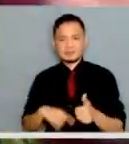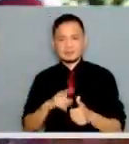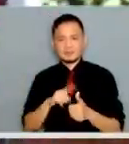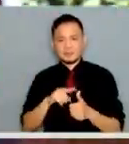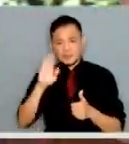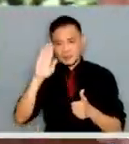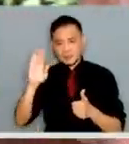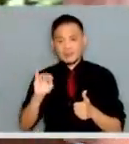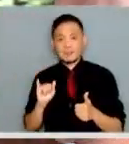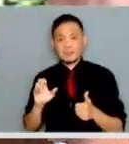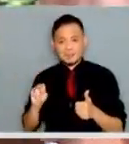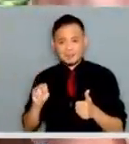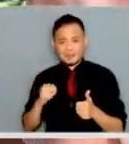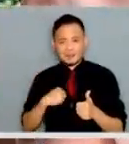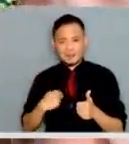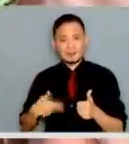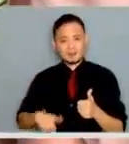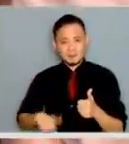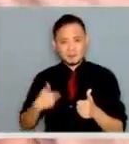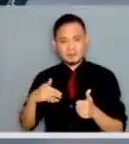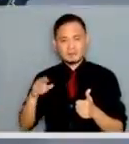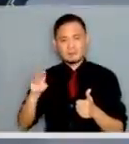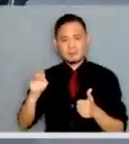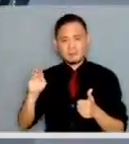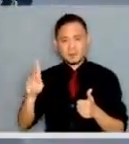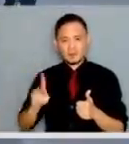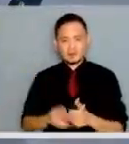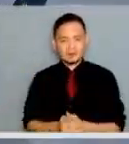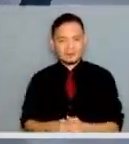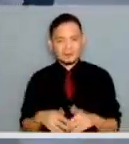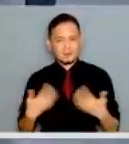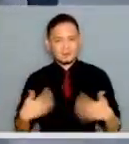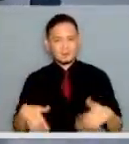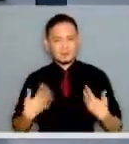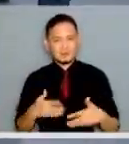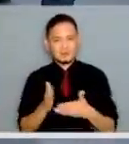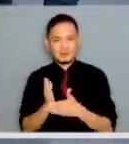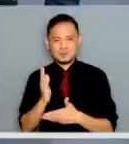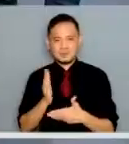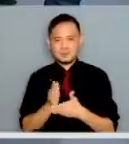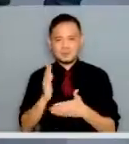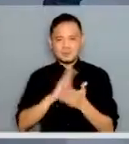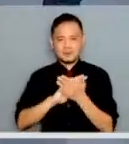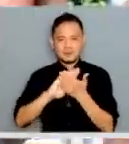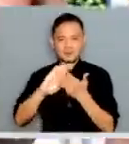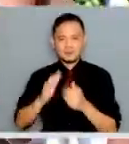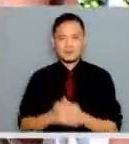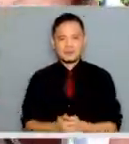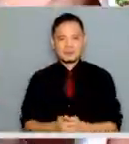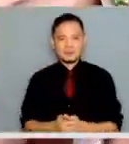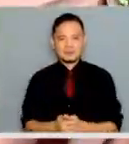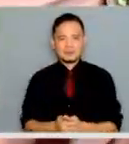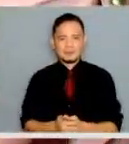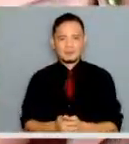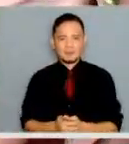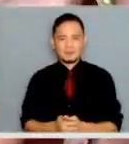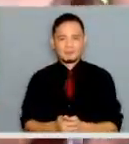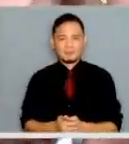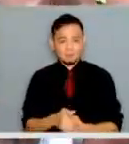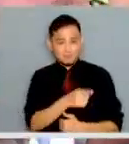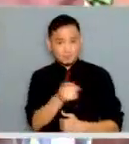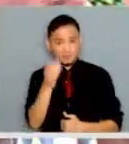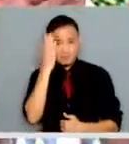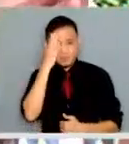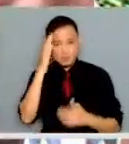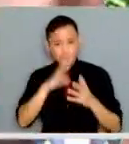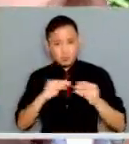Ian Pangilinan, and I play Mark. Nice. All right. Very, very nice. Okay, so tayo kasi, alam na natin yung sa Rent, pero sa